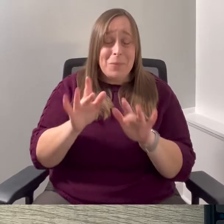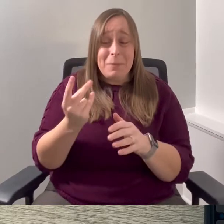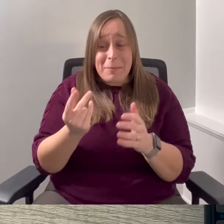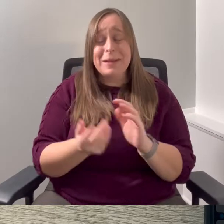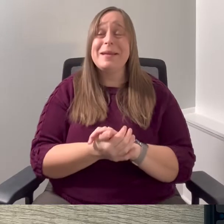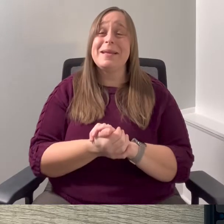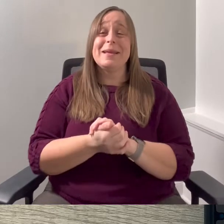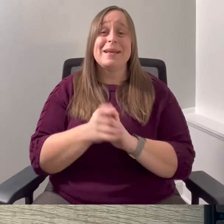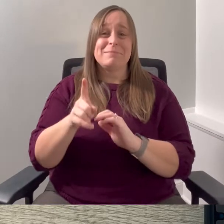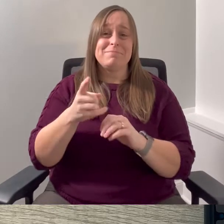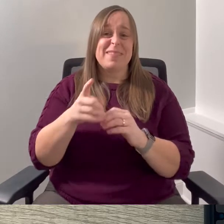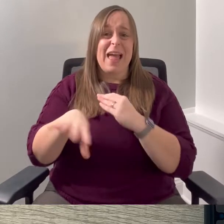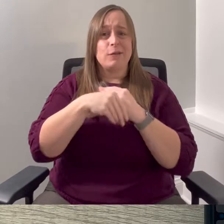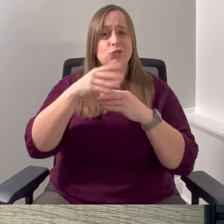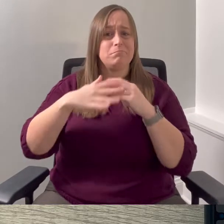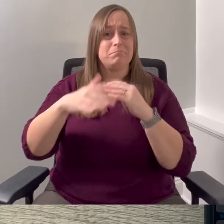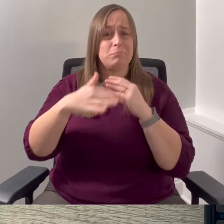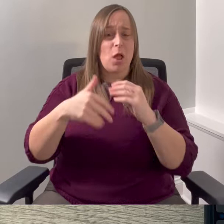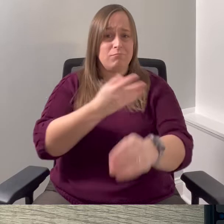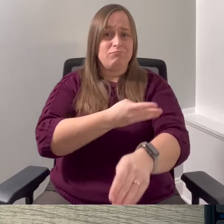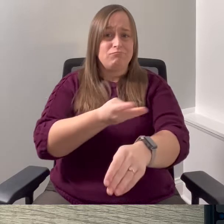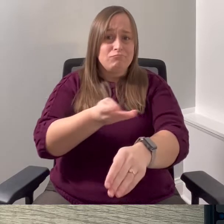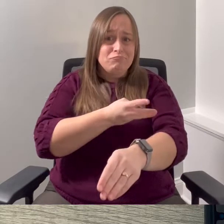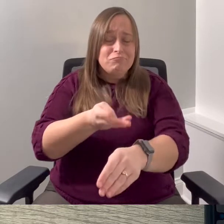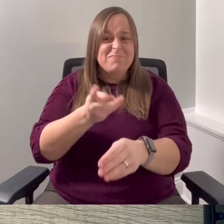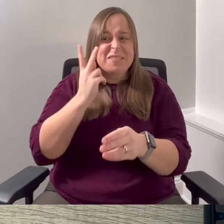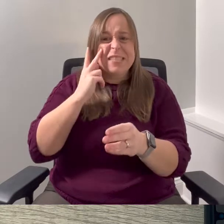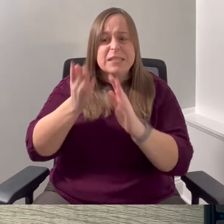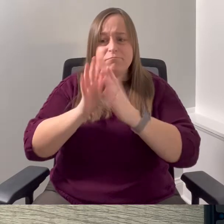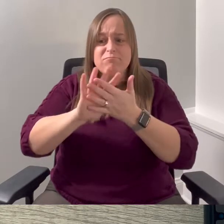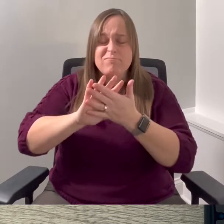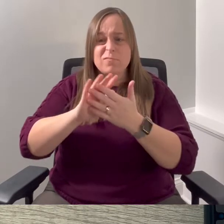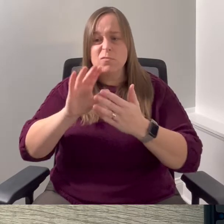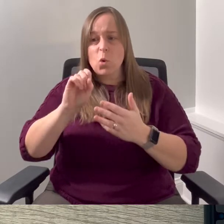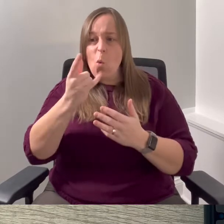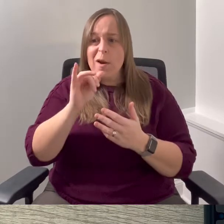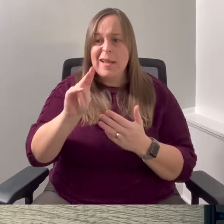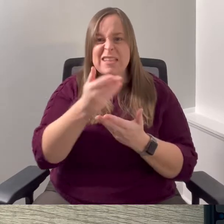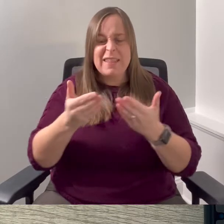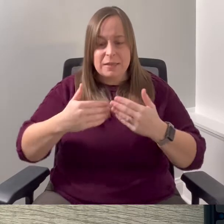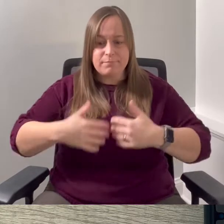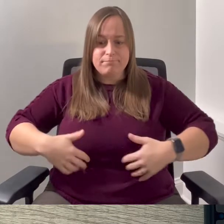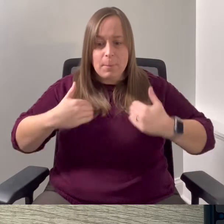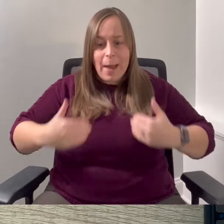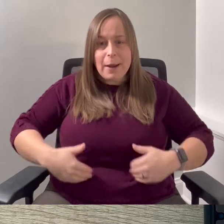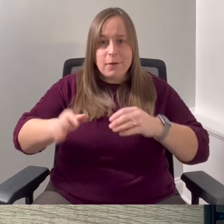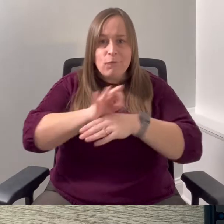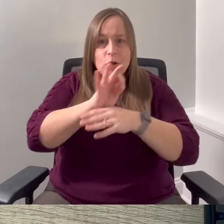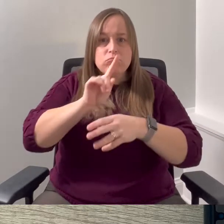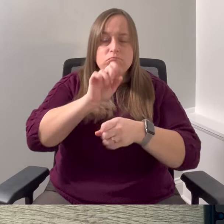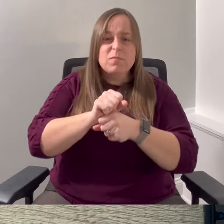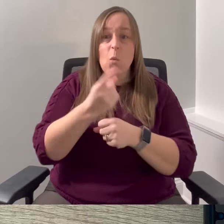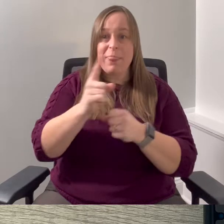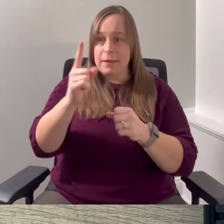get some blood work done just to see how her organs are functioning. And one thing did come back. I just